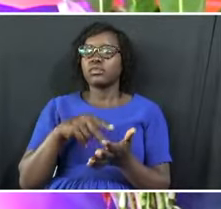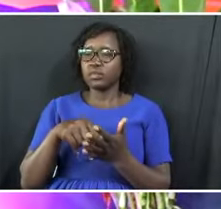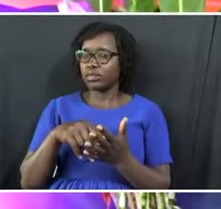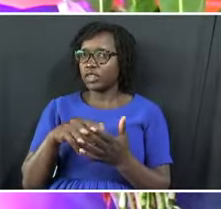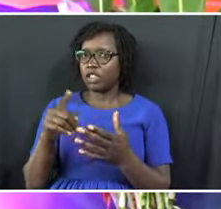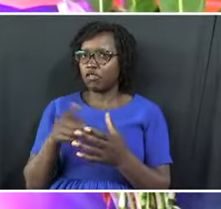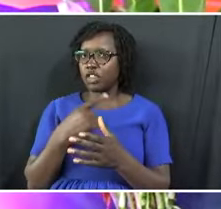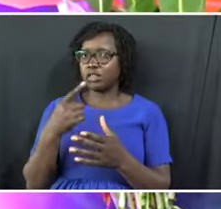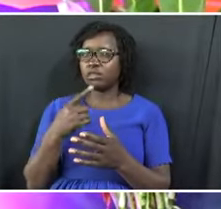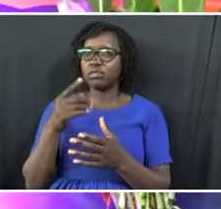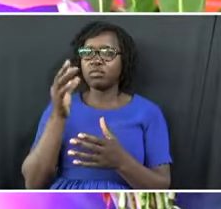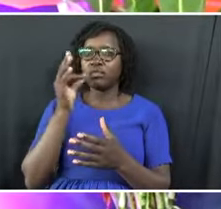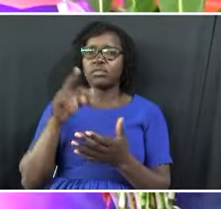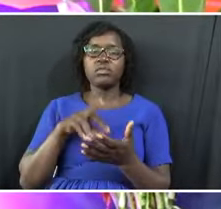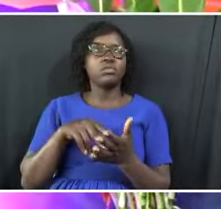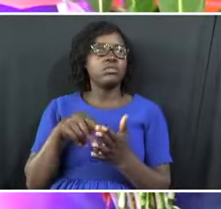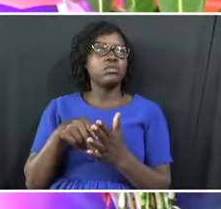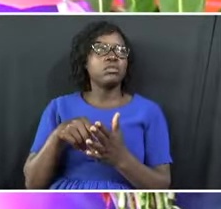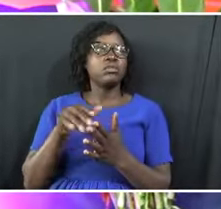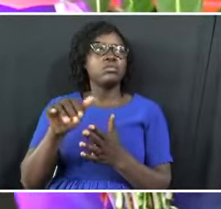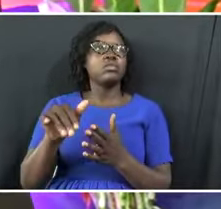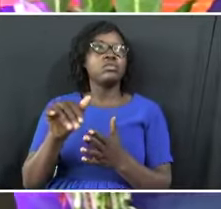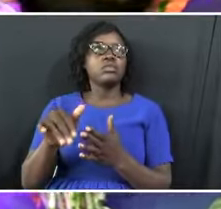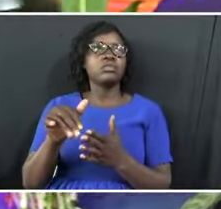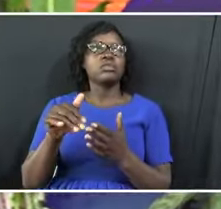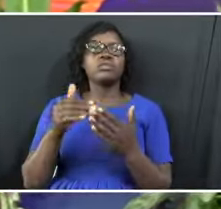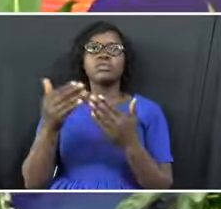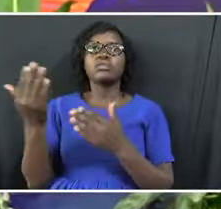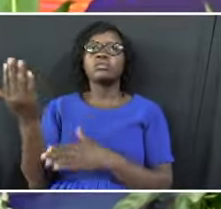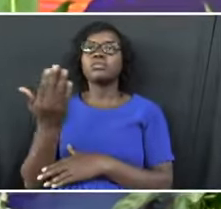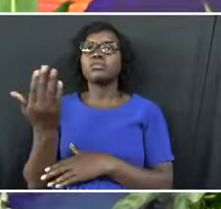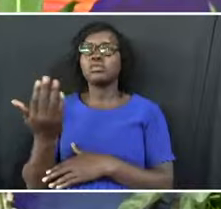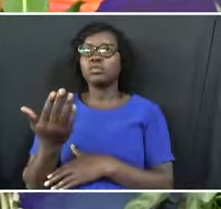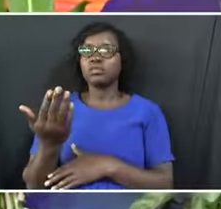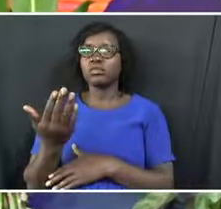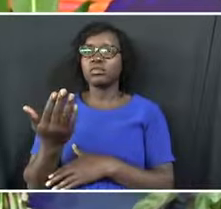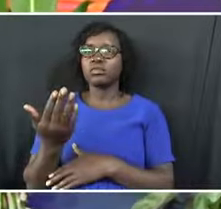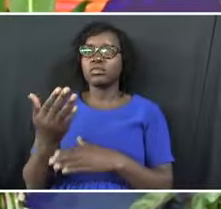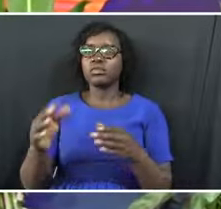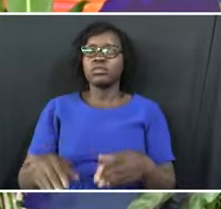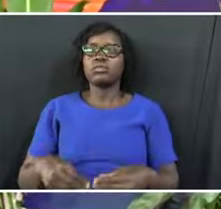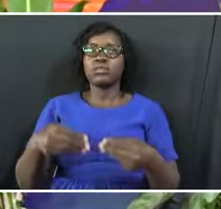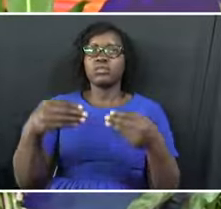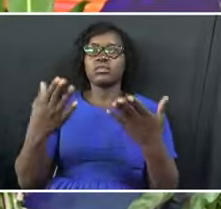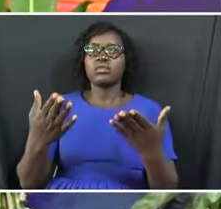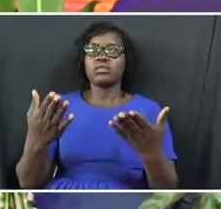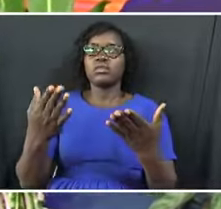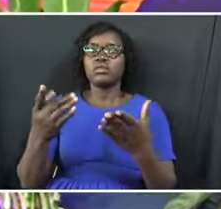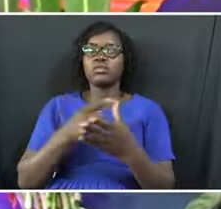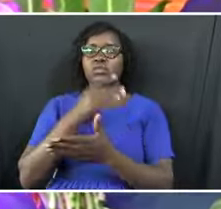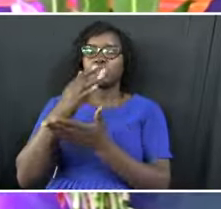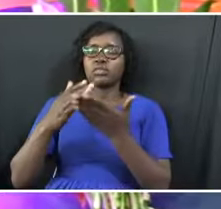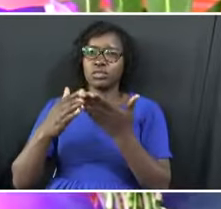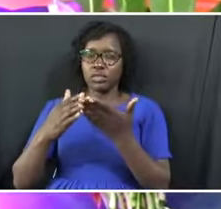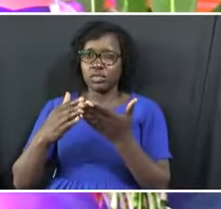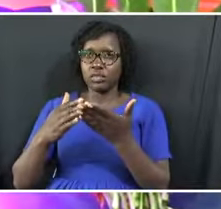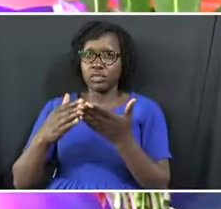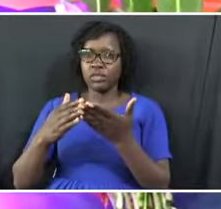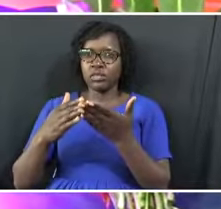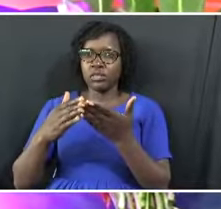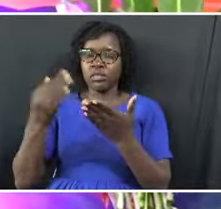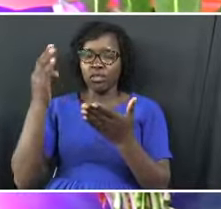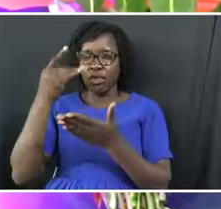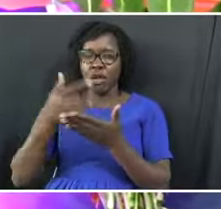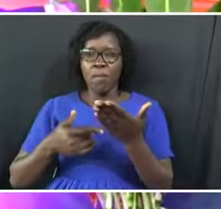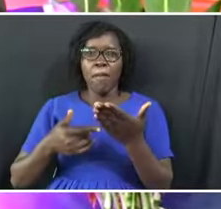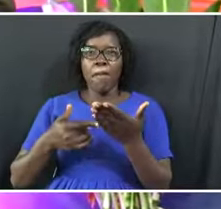first fruit it means that you are presenting your first portion, right, of